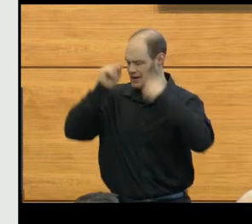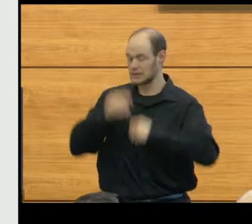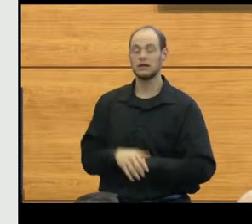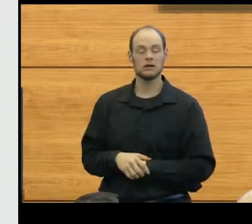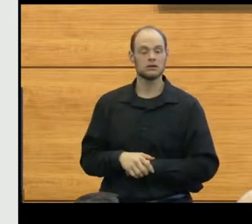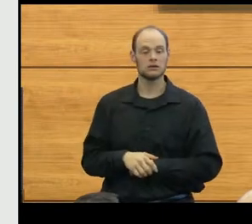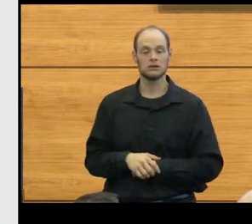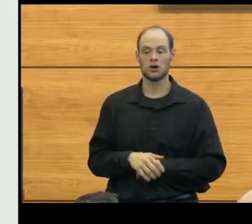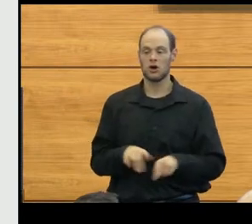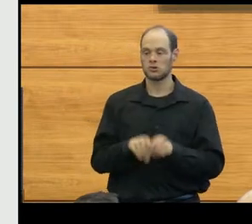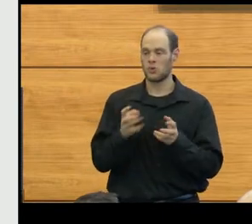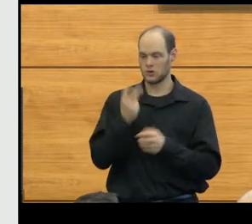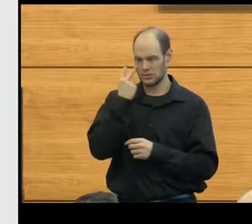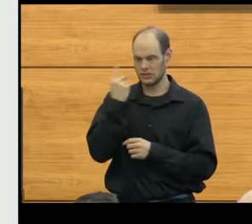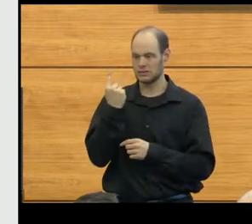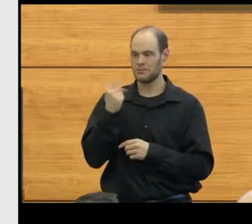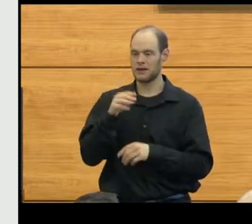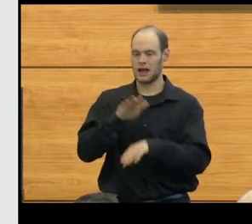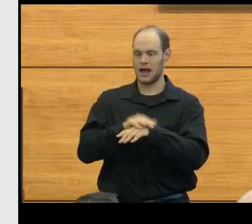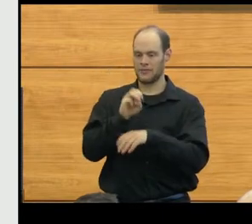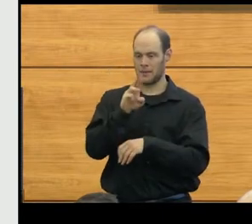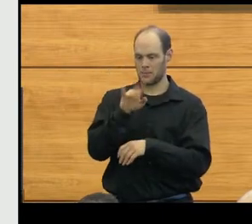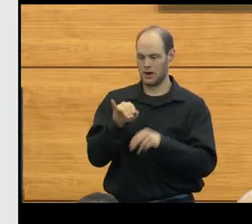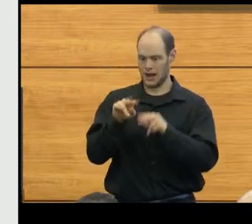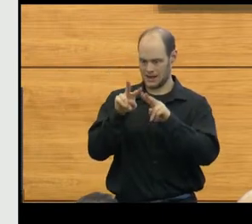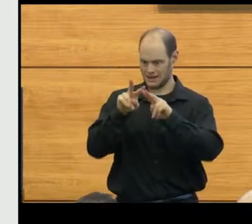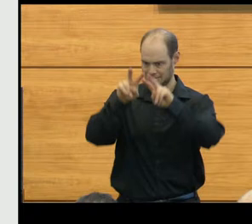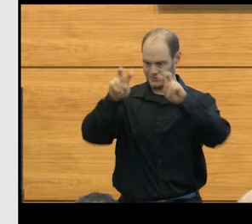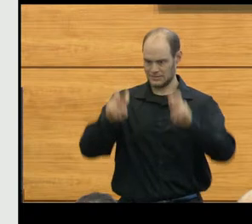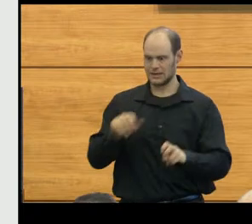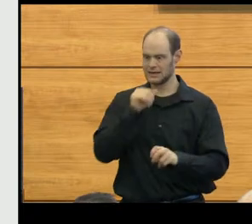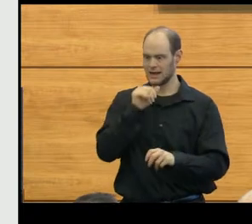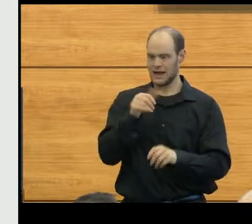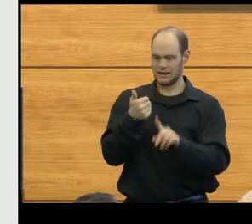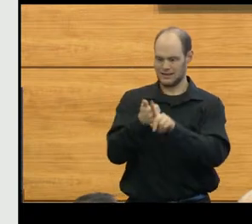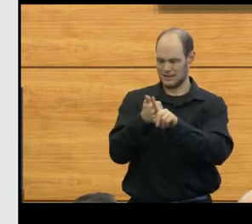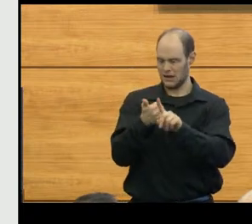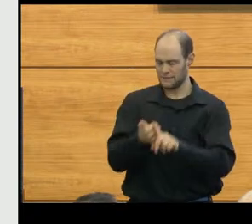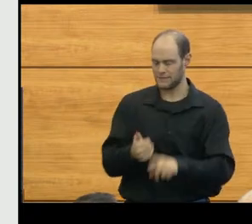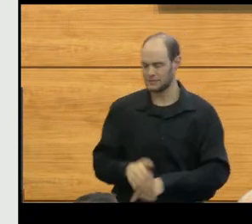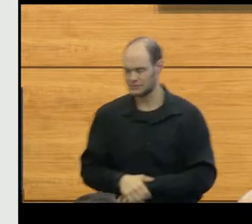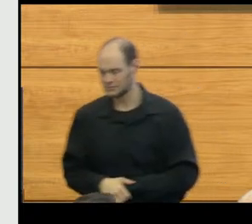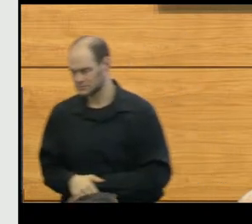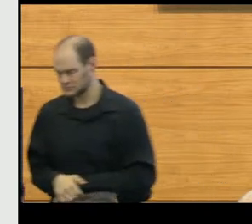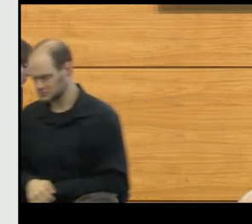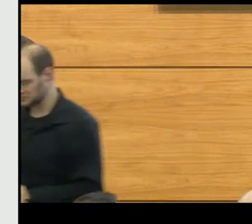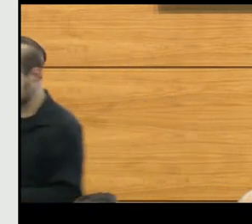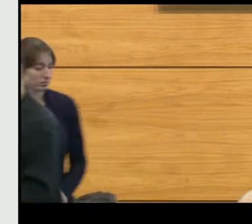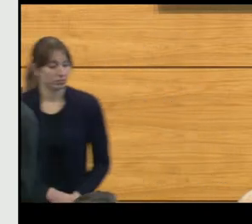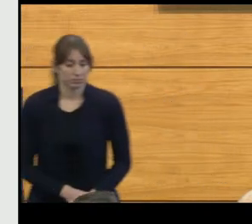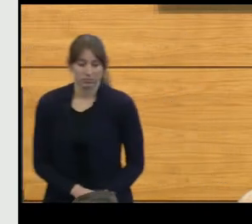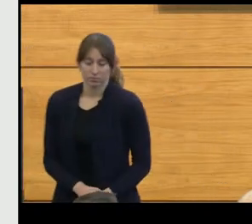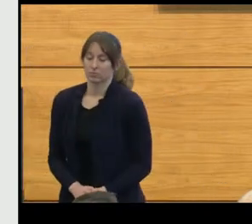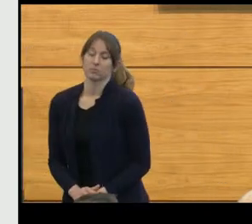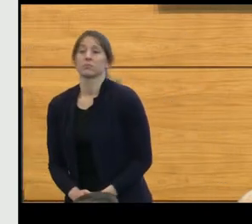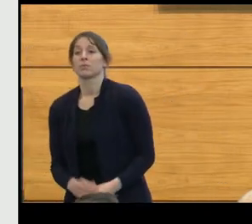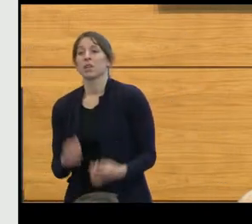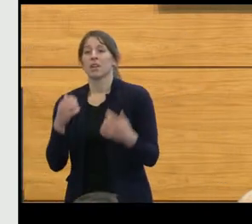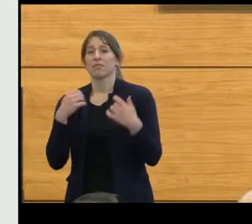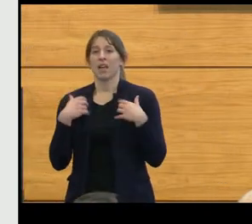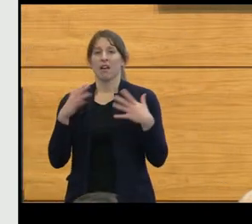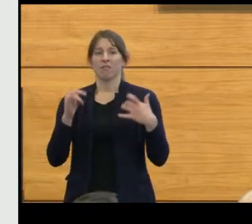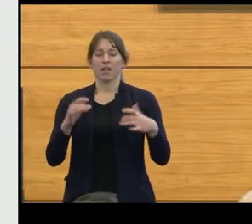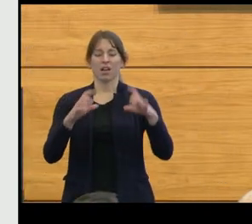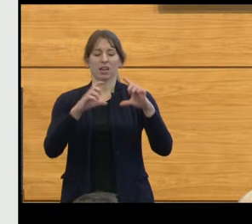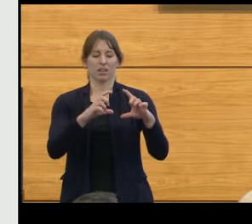see something on the MRI scan. It's not just the ectopia itself. It's also whether there's a syrinx cavity within